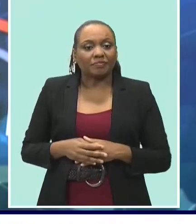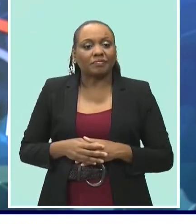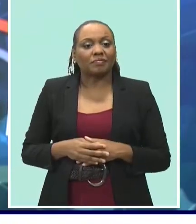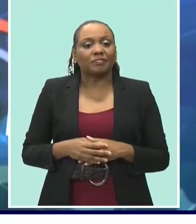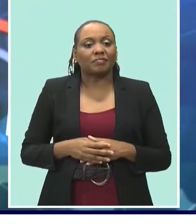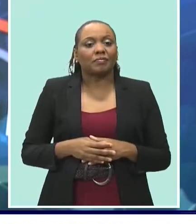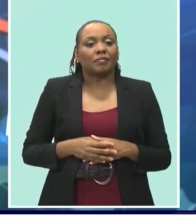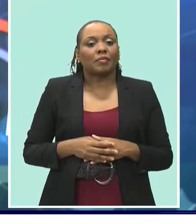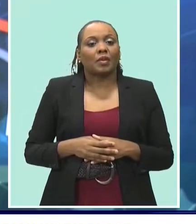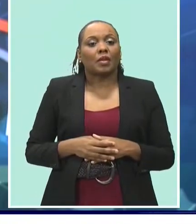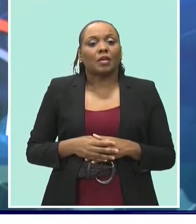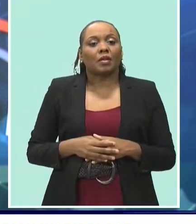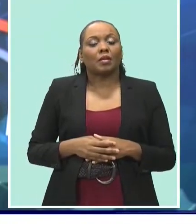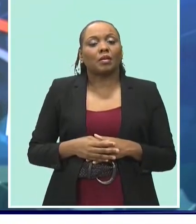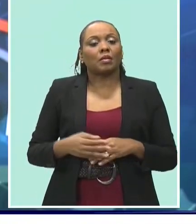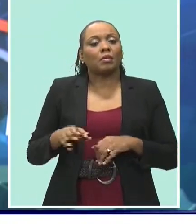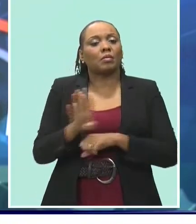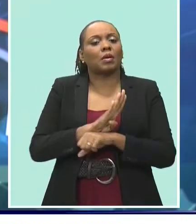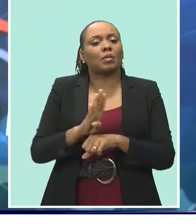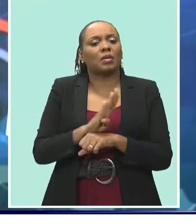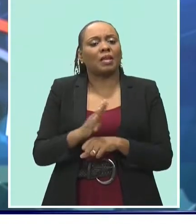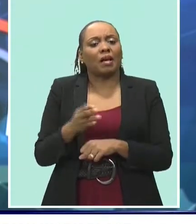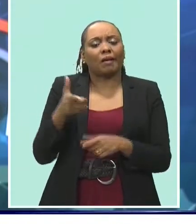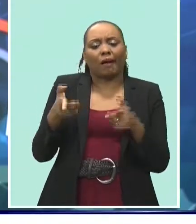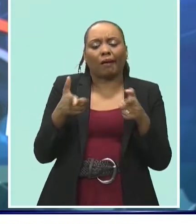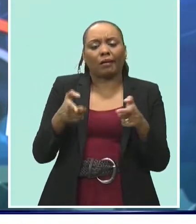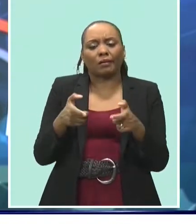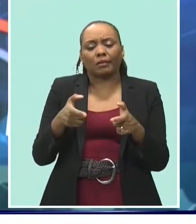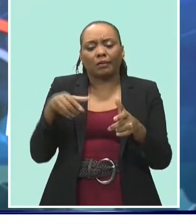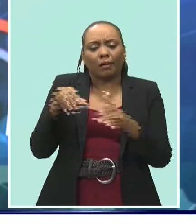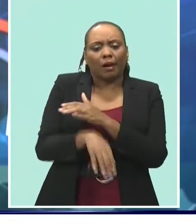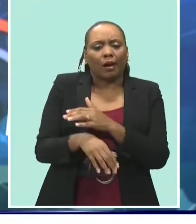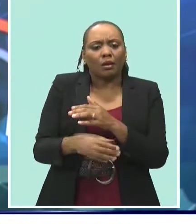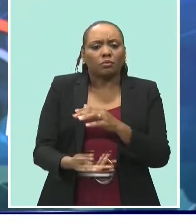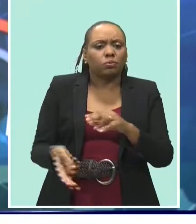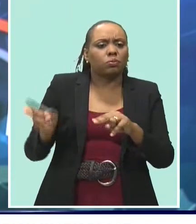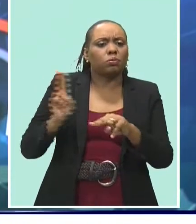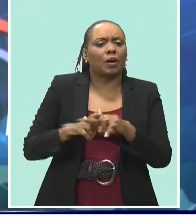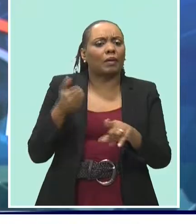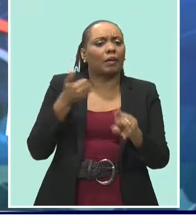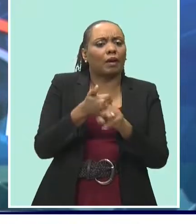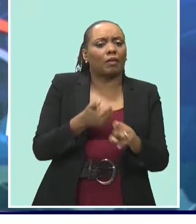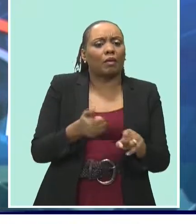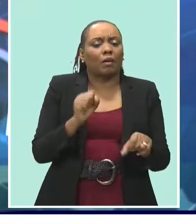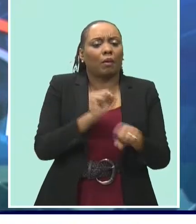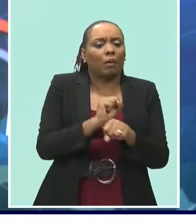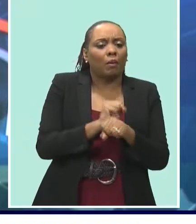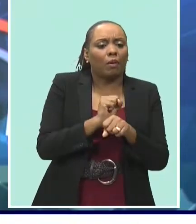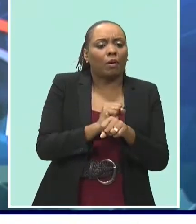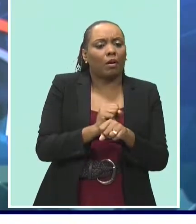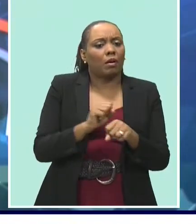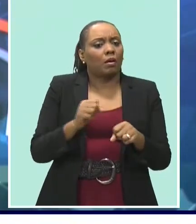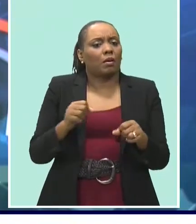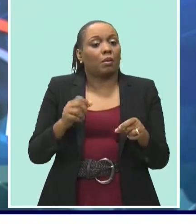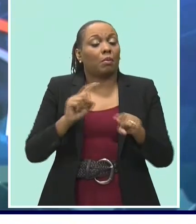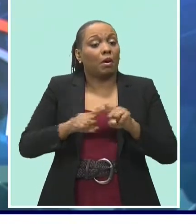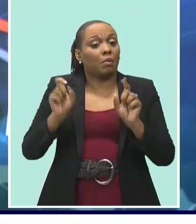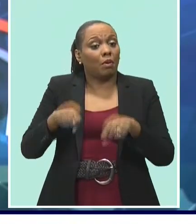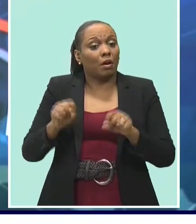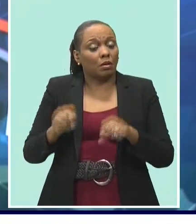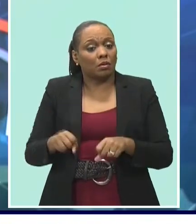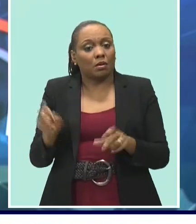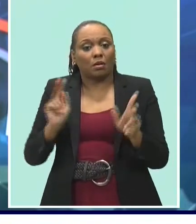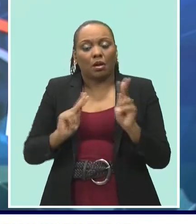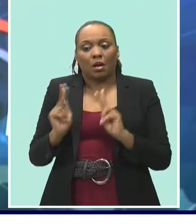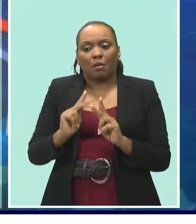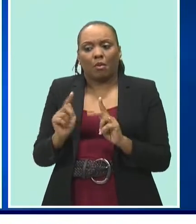the upsurge in violence and gun-related crimes not only affects the workforce, but can lead to possible increases in workplace